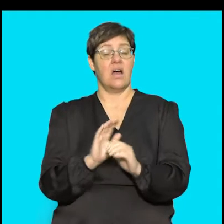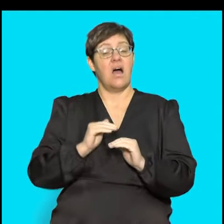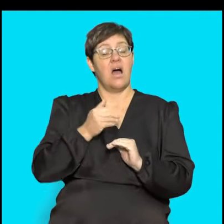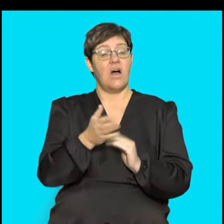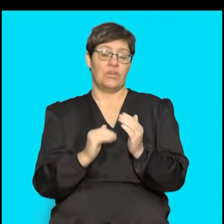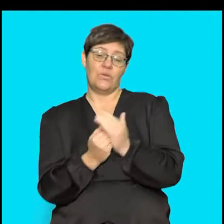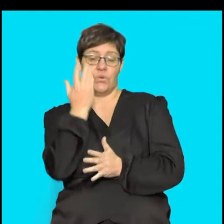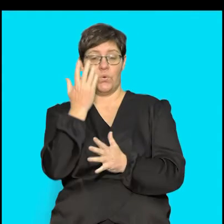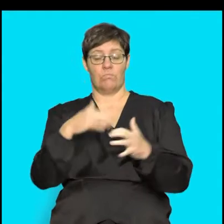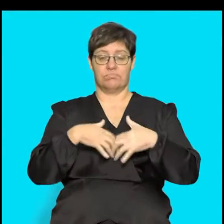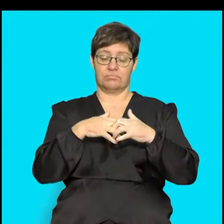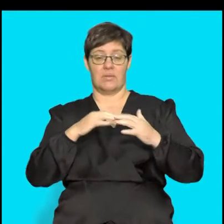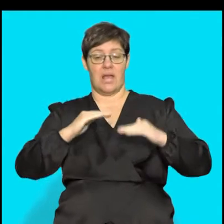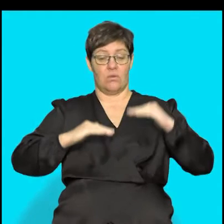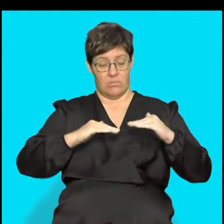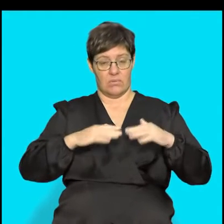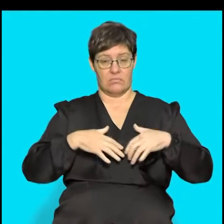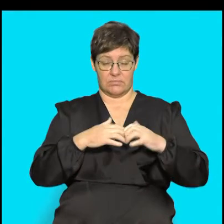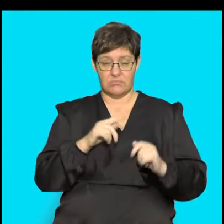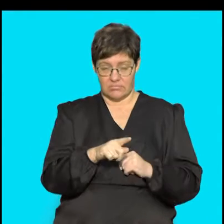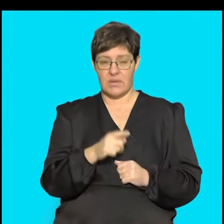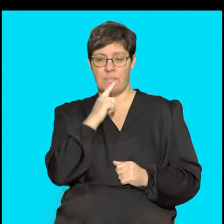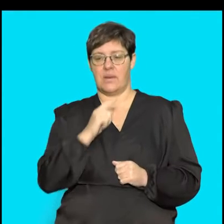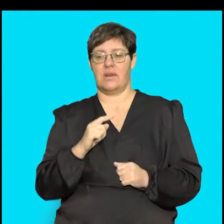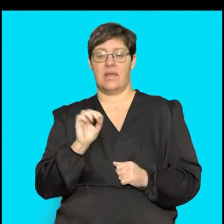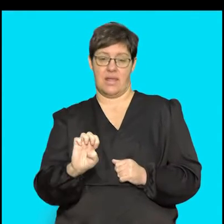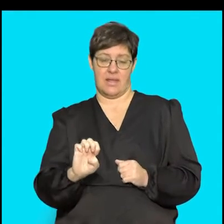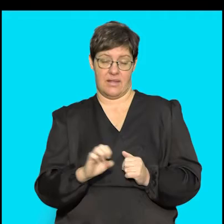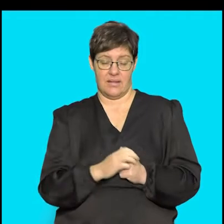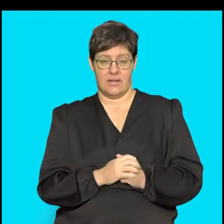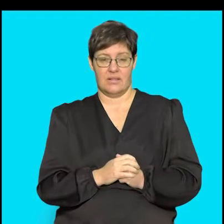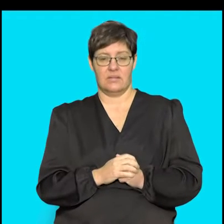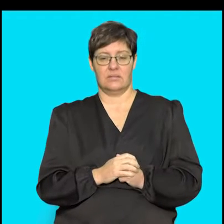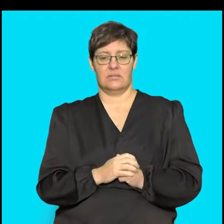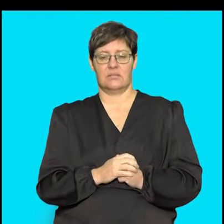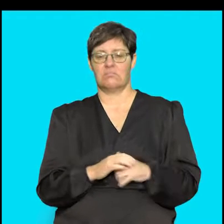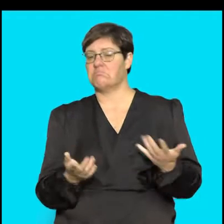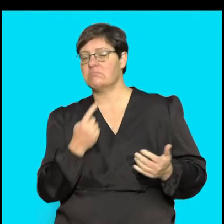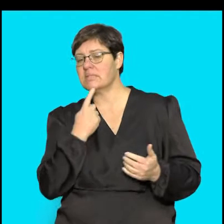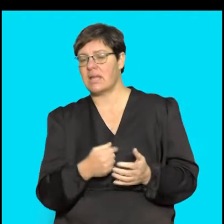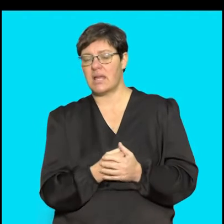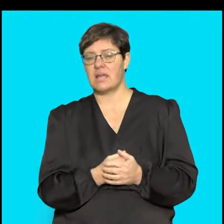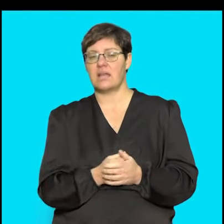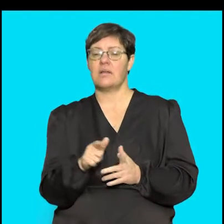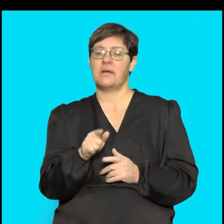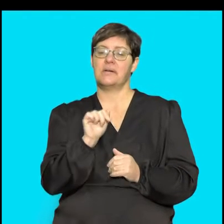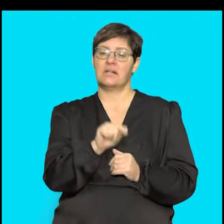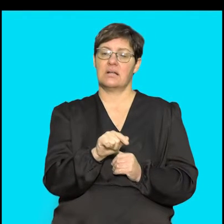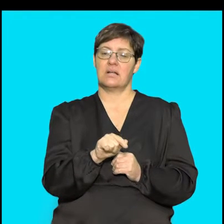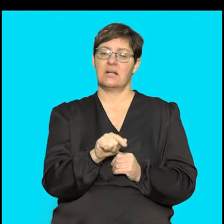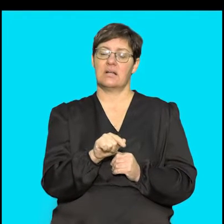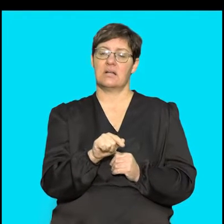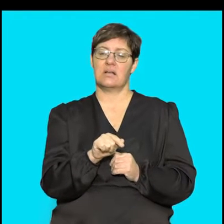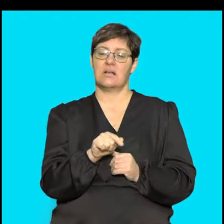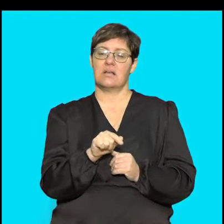effect after the new equilibrium is established is our E. So instead of saying that is